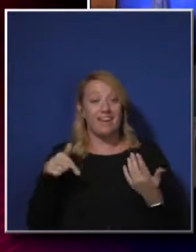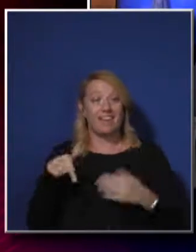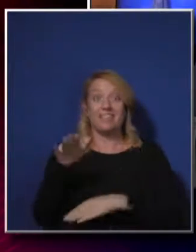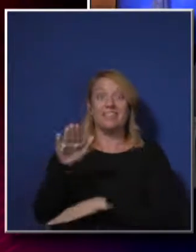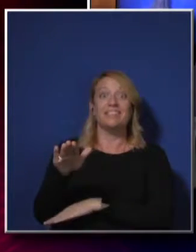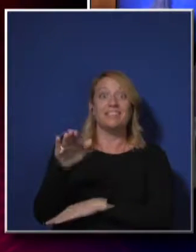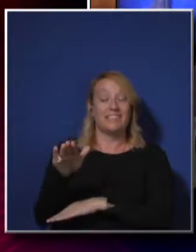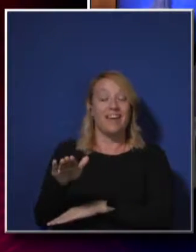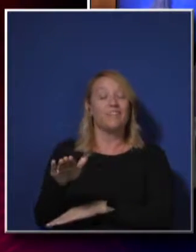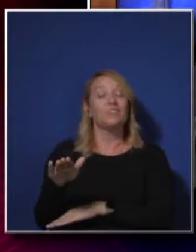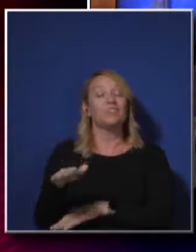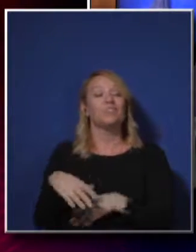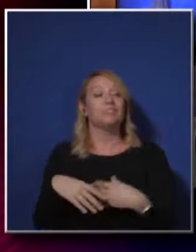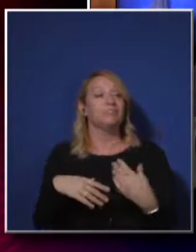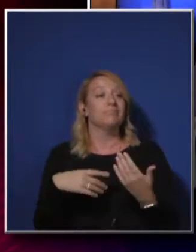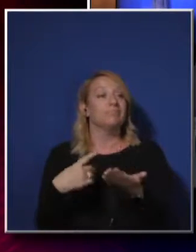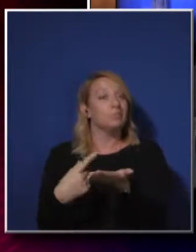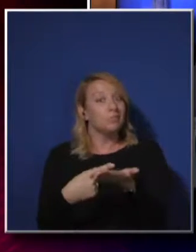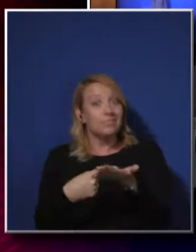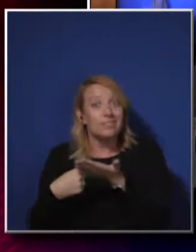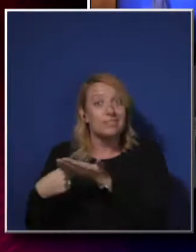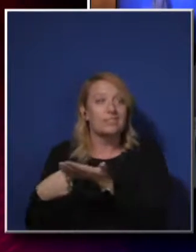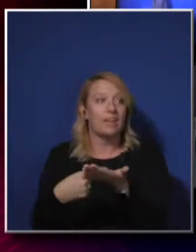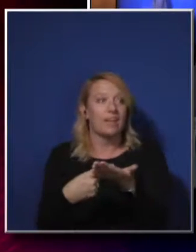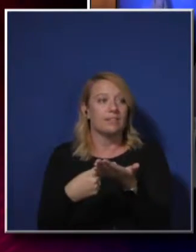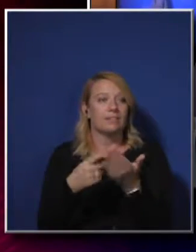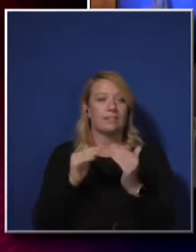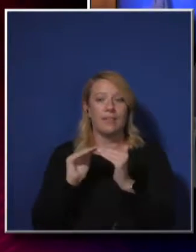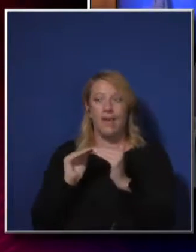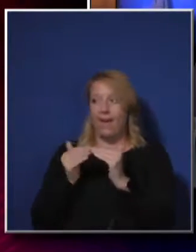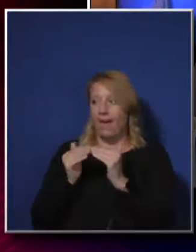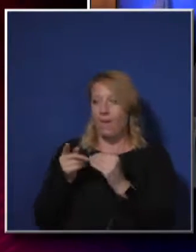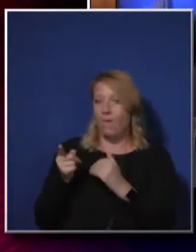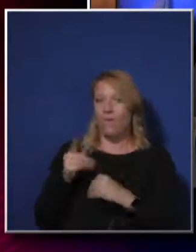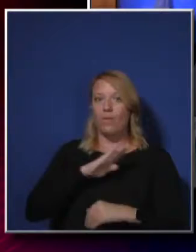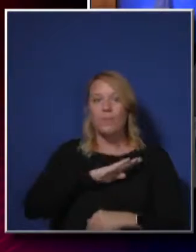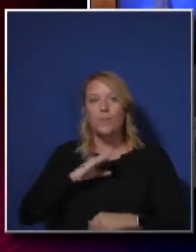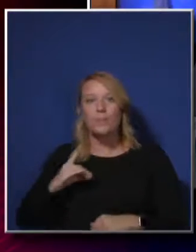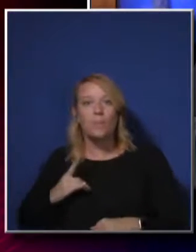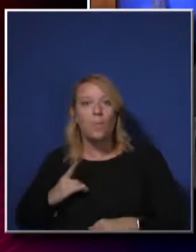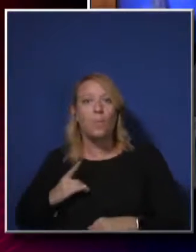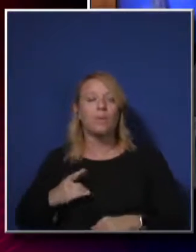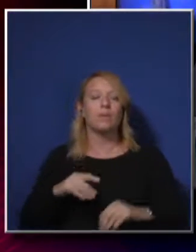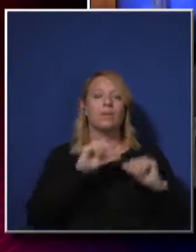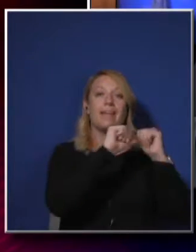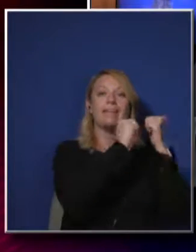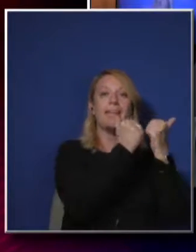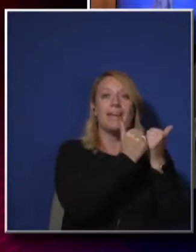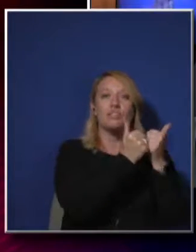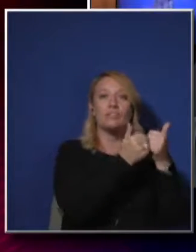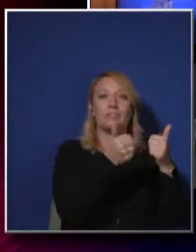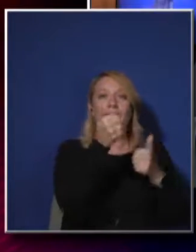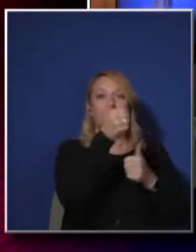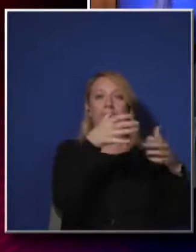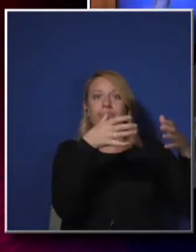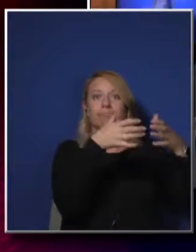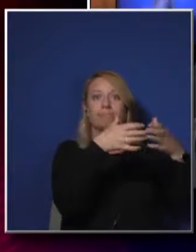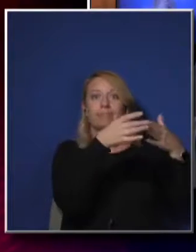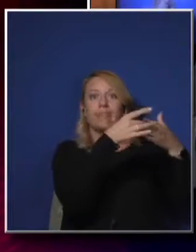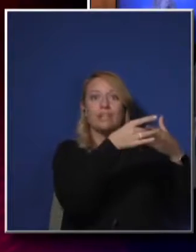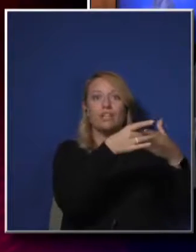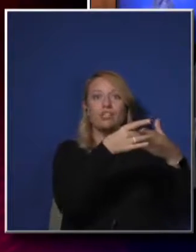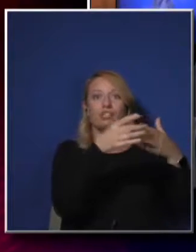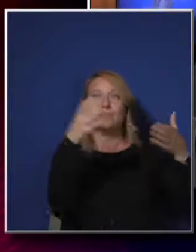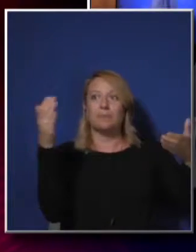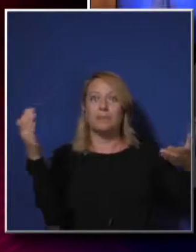afternoon to talk about how the board and the agency leadership can come together and